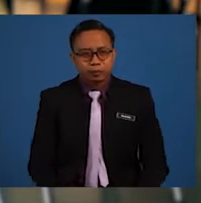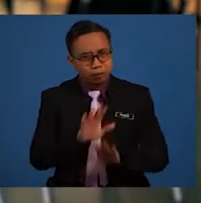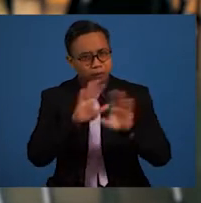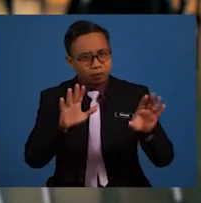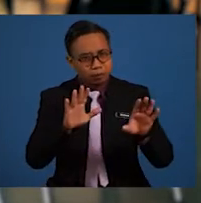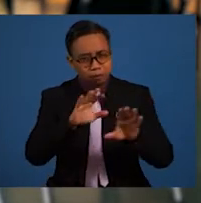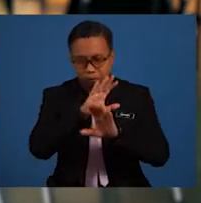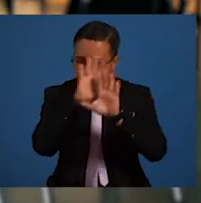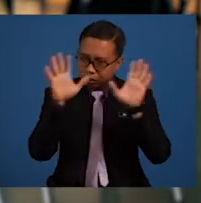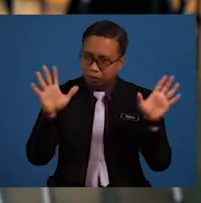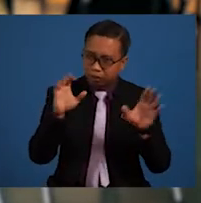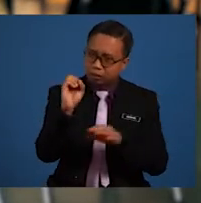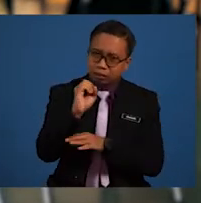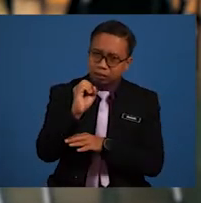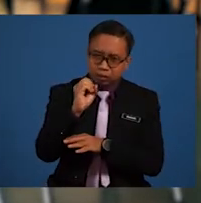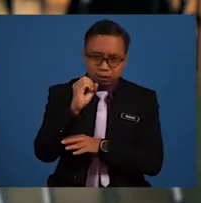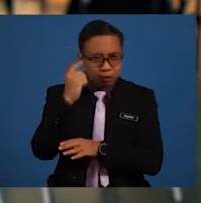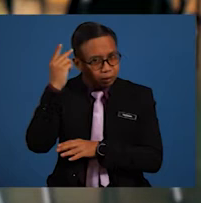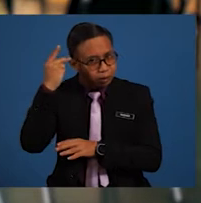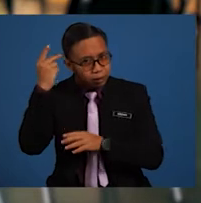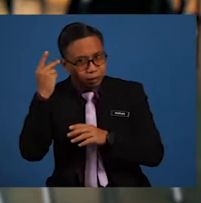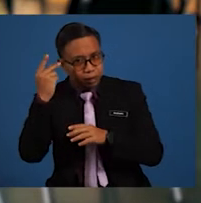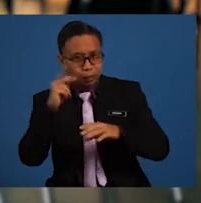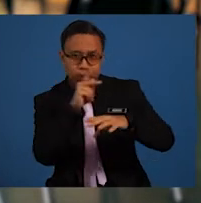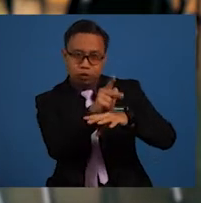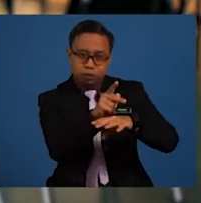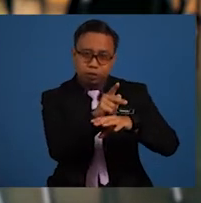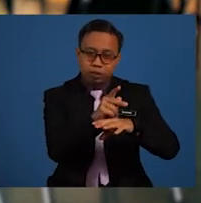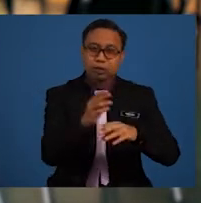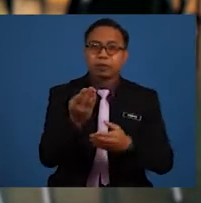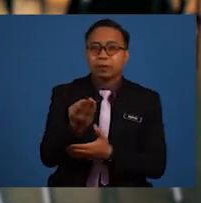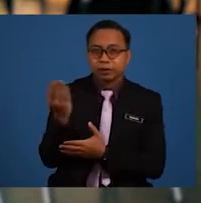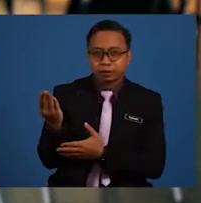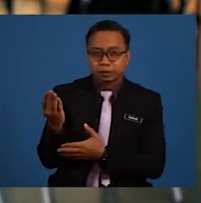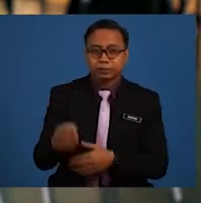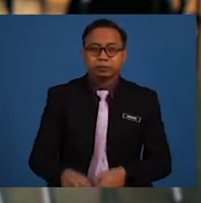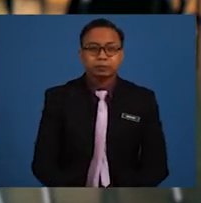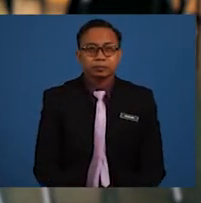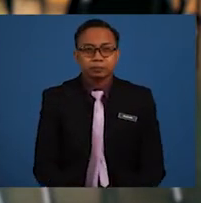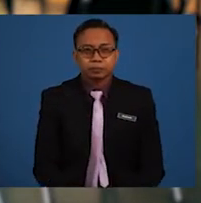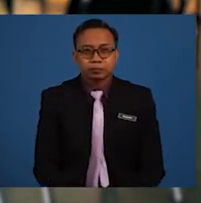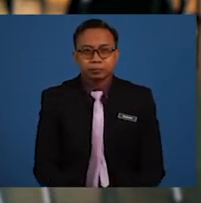Did I not clearly say punctuation matters?